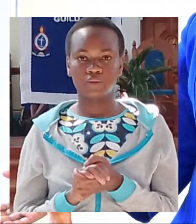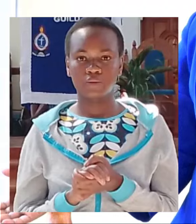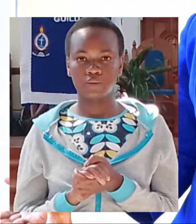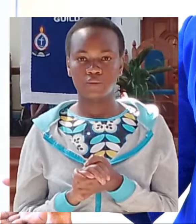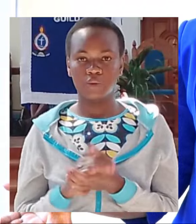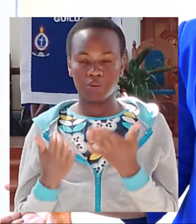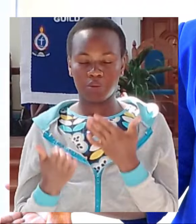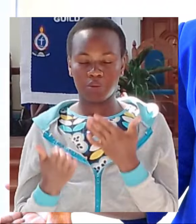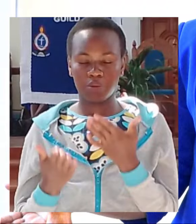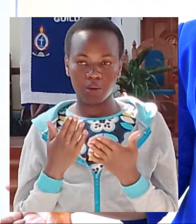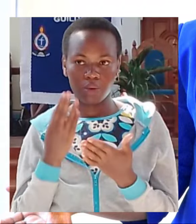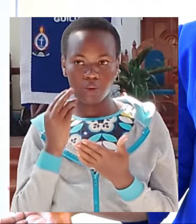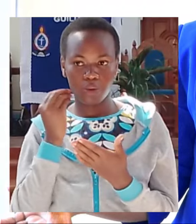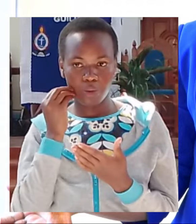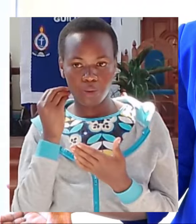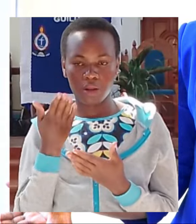Maybe the home that you have,